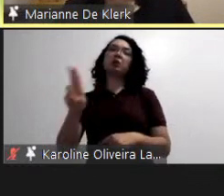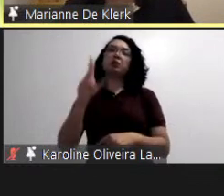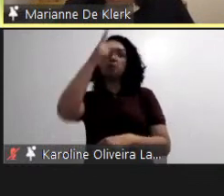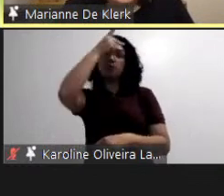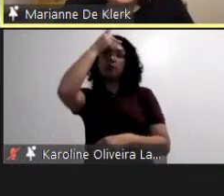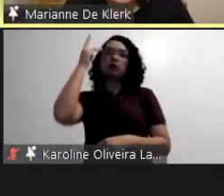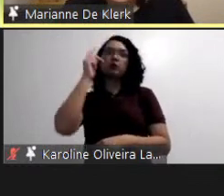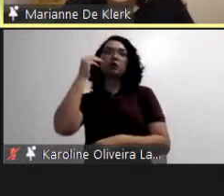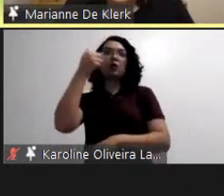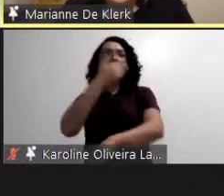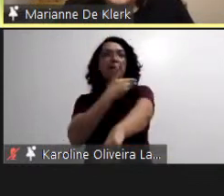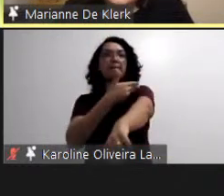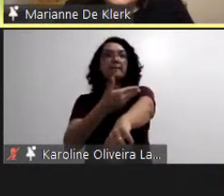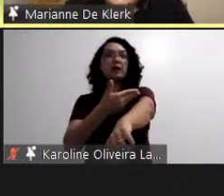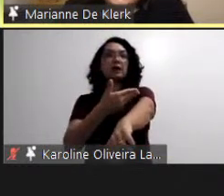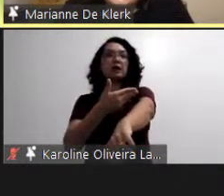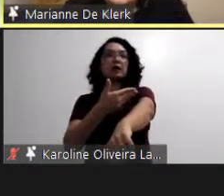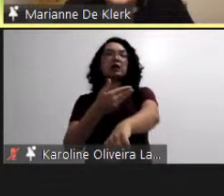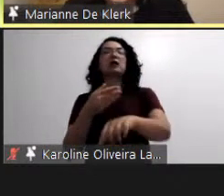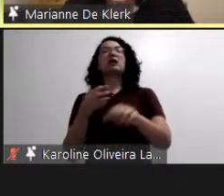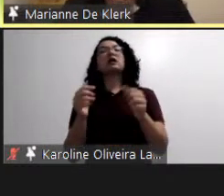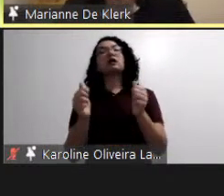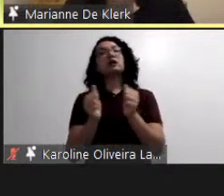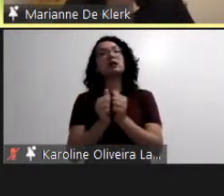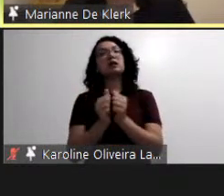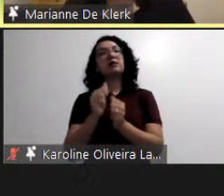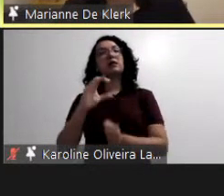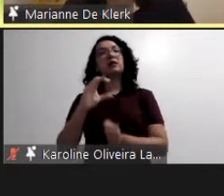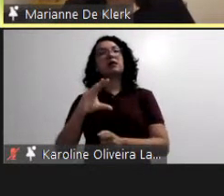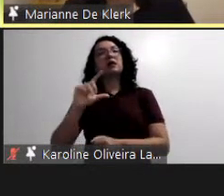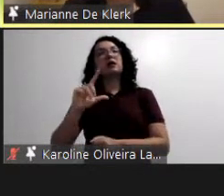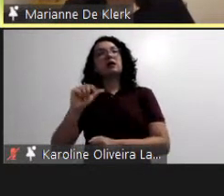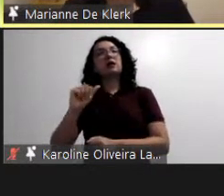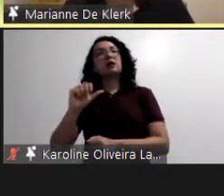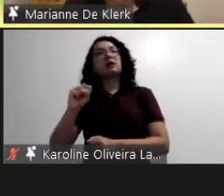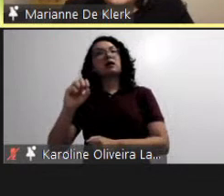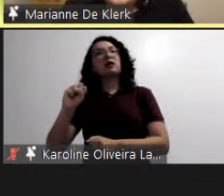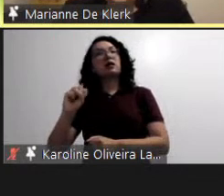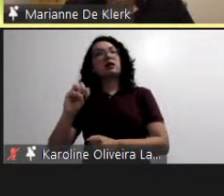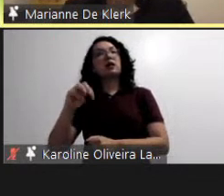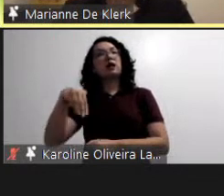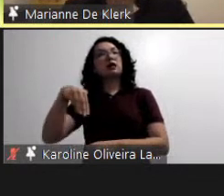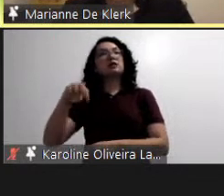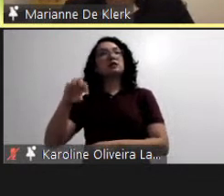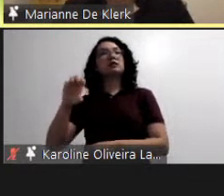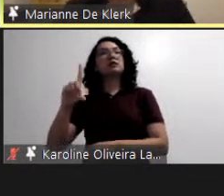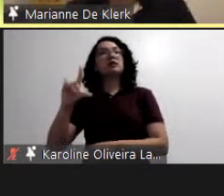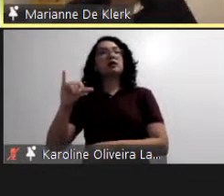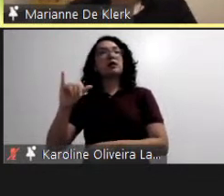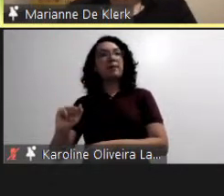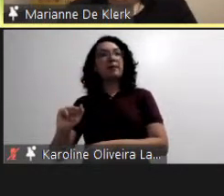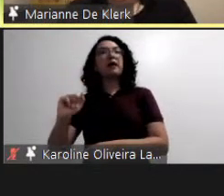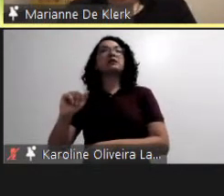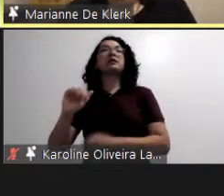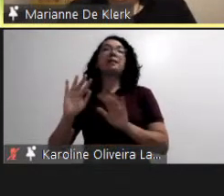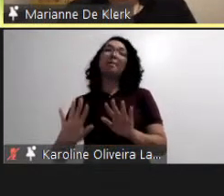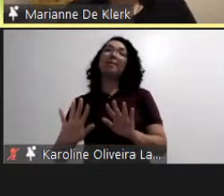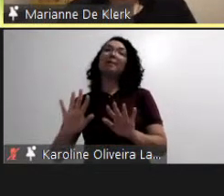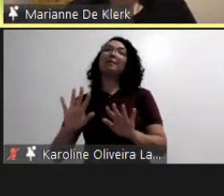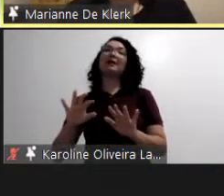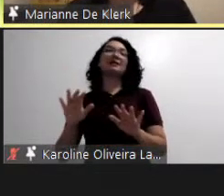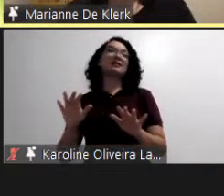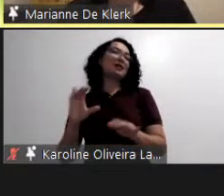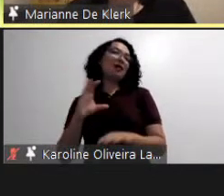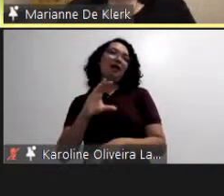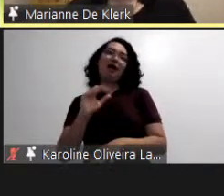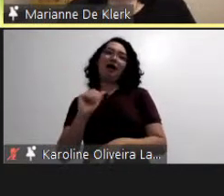that residents had to be expelled, and the building was stripped down to a concrete structure, and there it stands today. The legacy